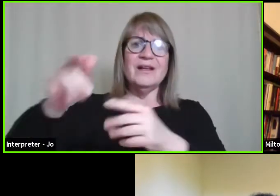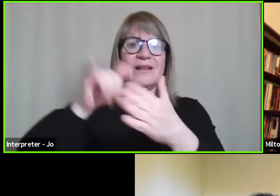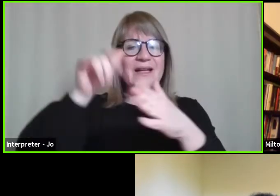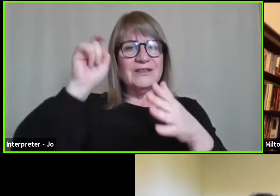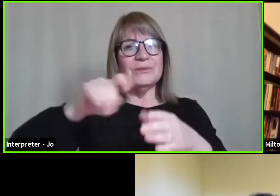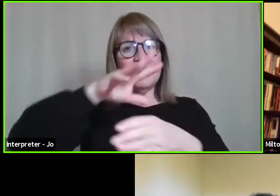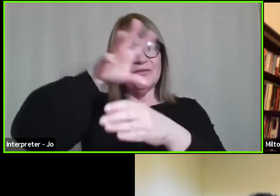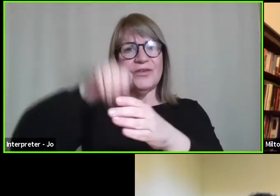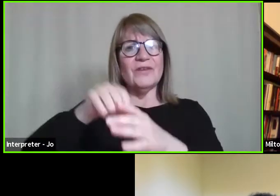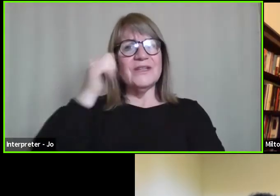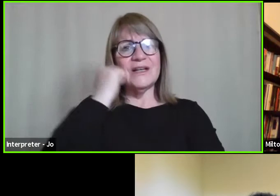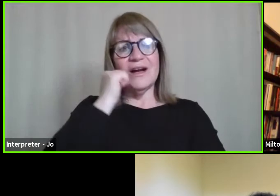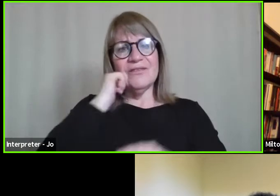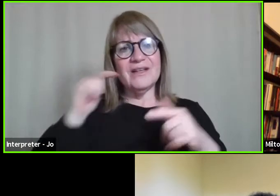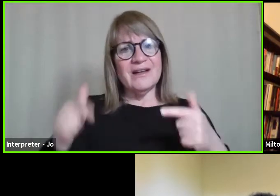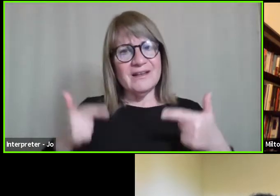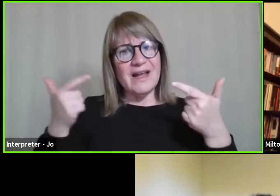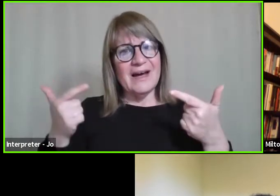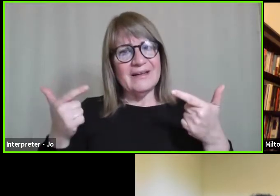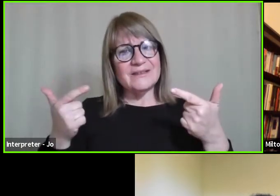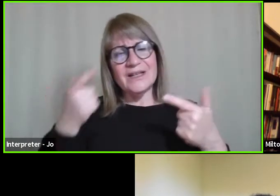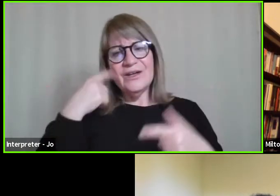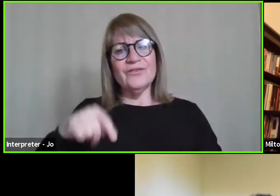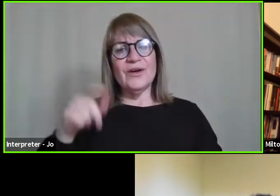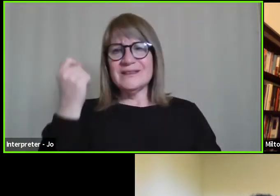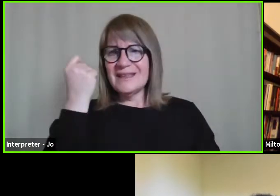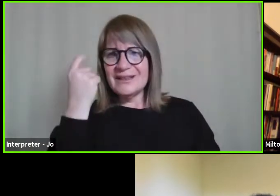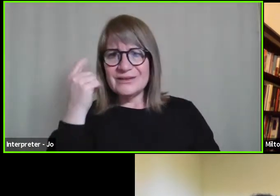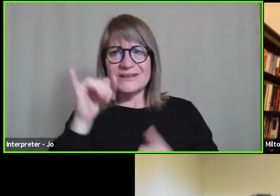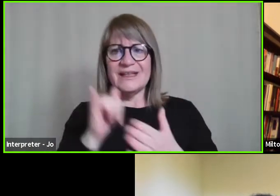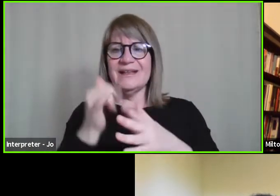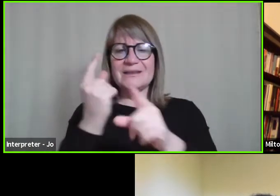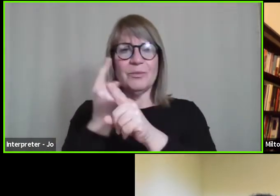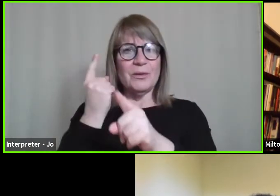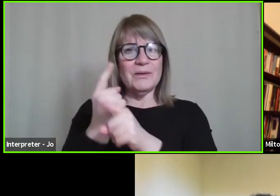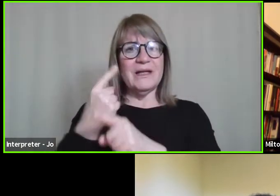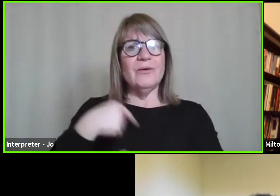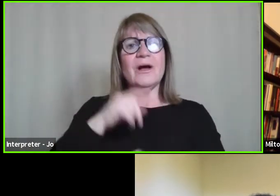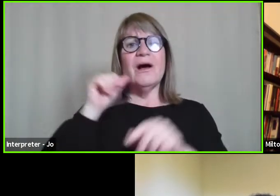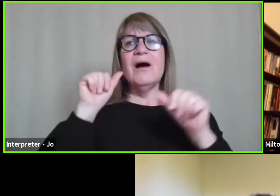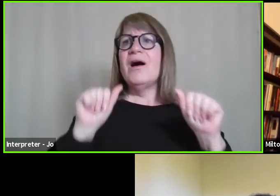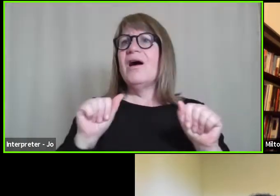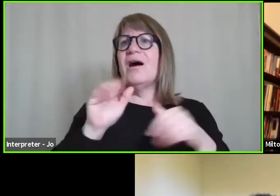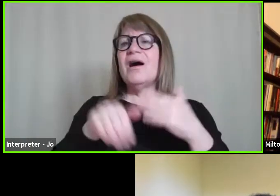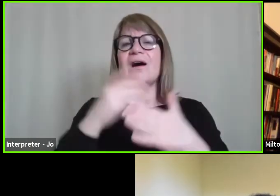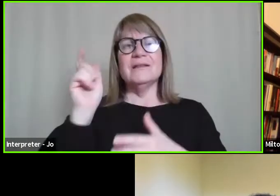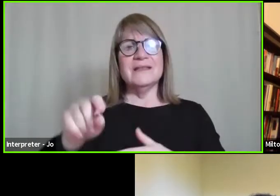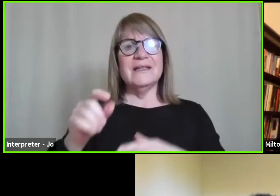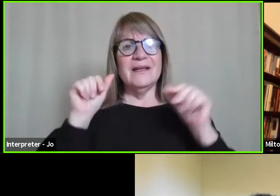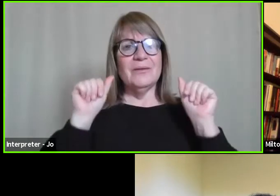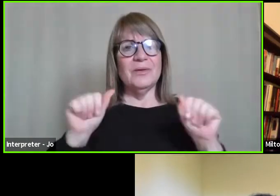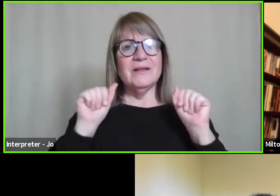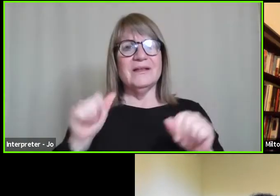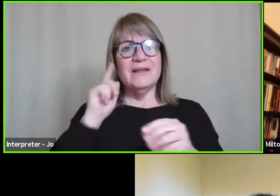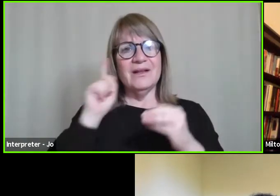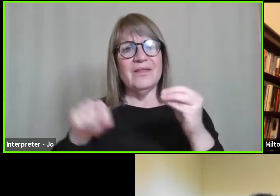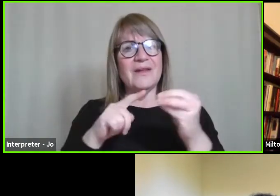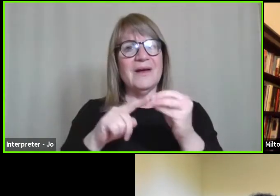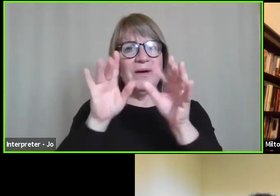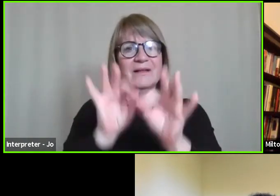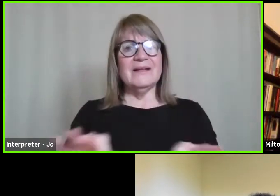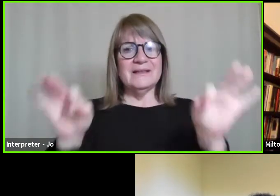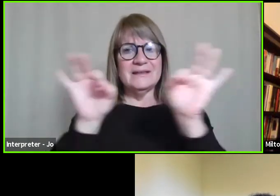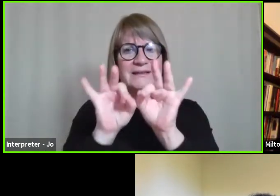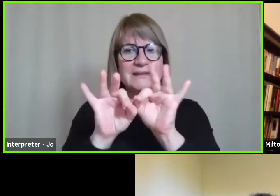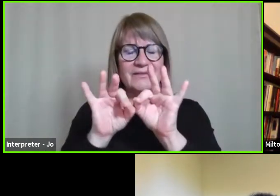in order for us to navigate this appropriately we all have to have the ability to think about not only the significance of these